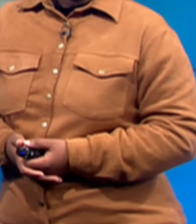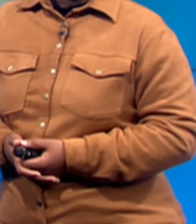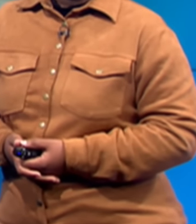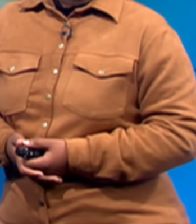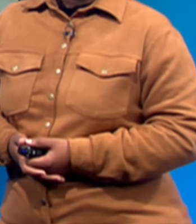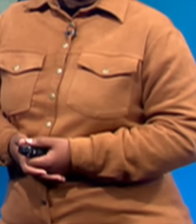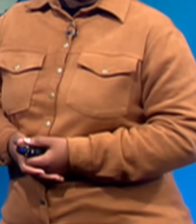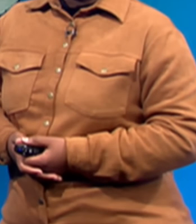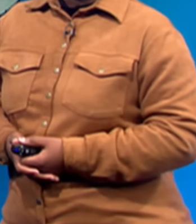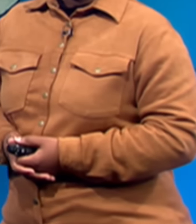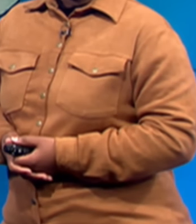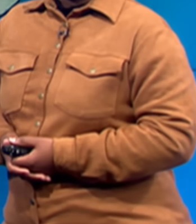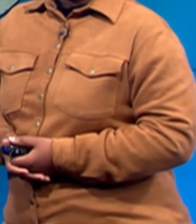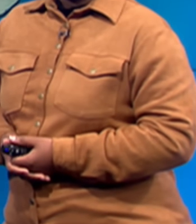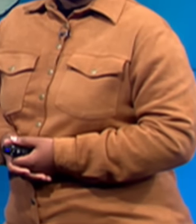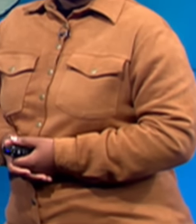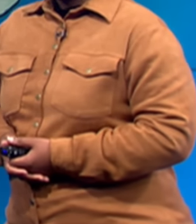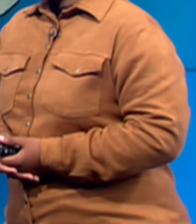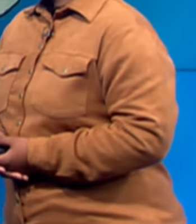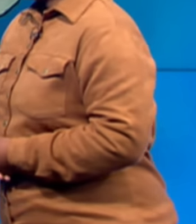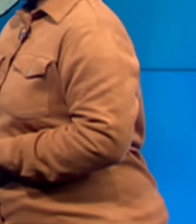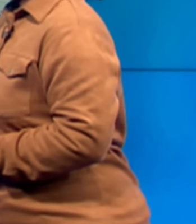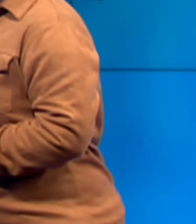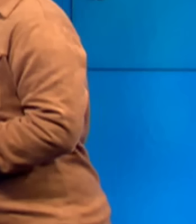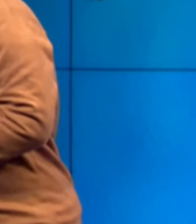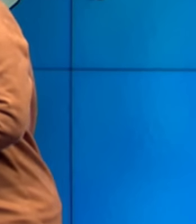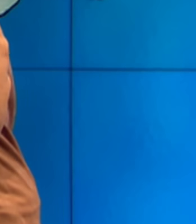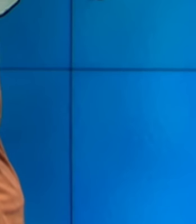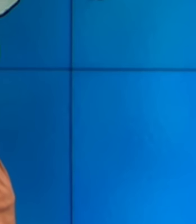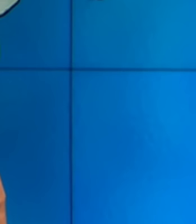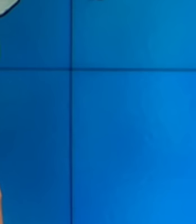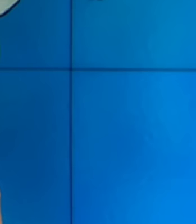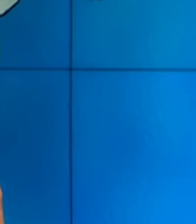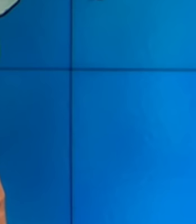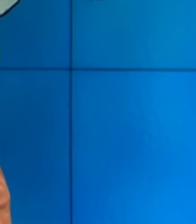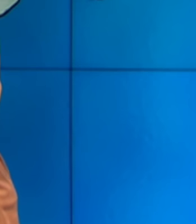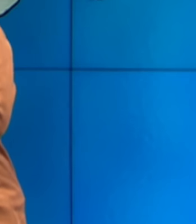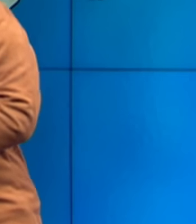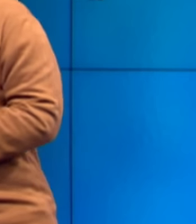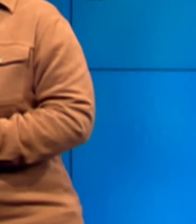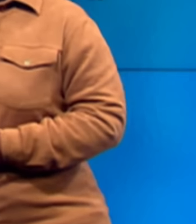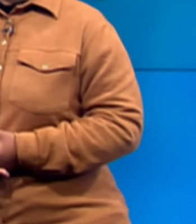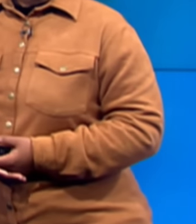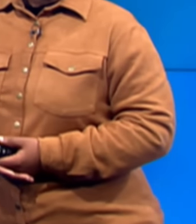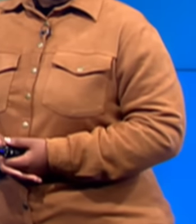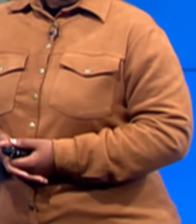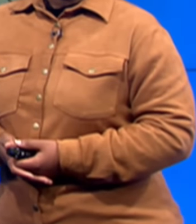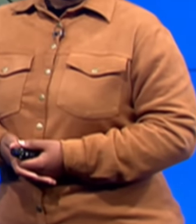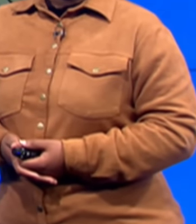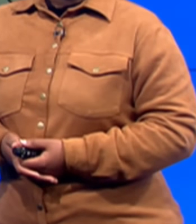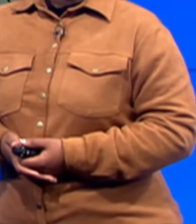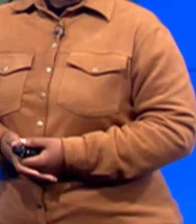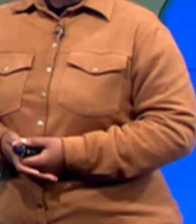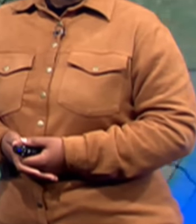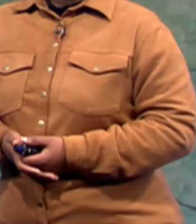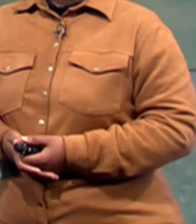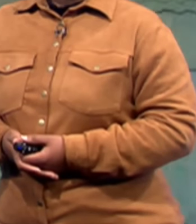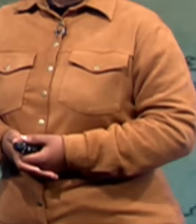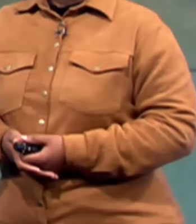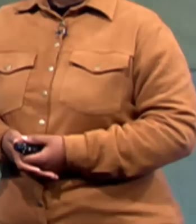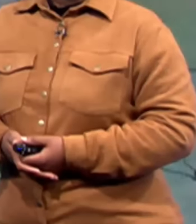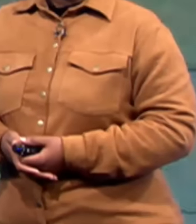Cape mme mo tsatsing la ka moso teng diphefo tse di matla di a tswelela ka kwa province eo ya Northern Cape re tswele pele re lebele di gata tsa